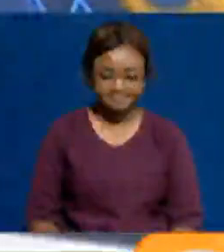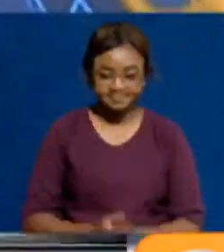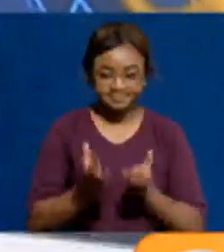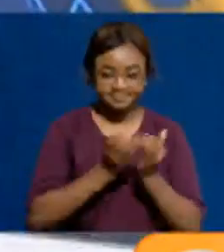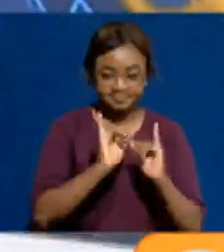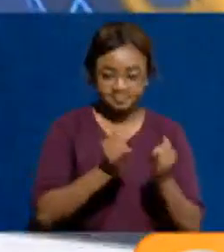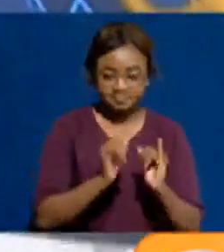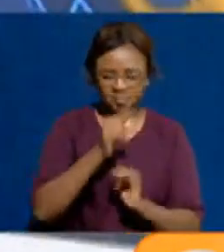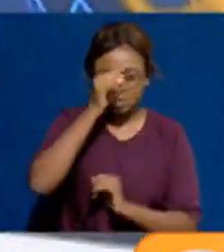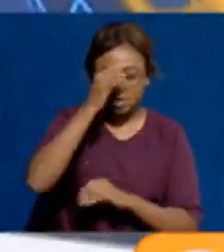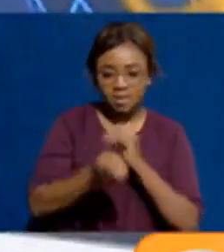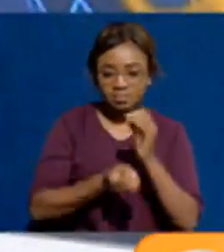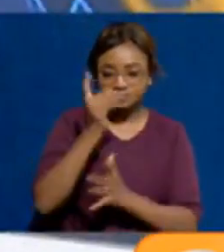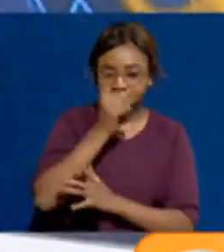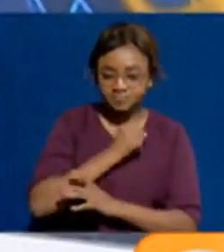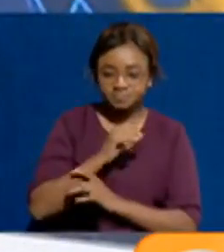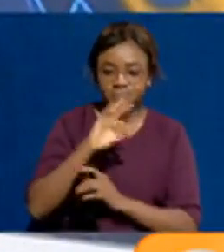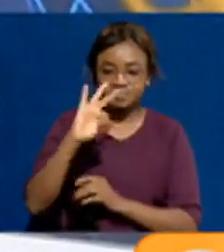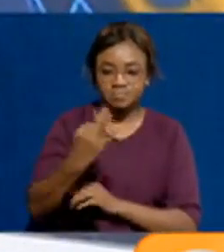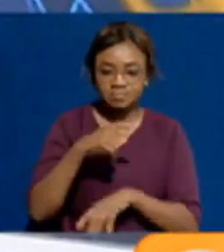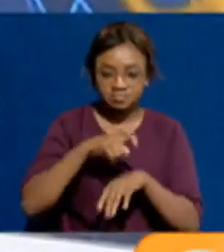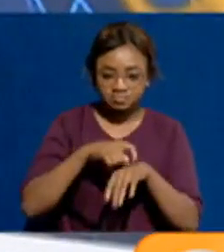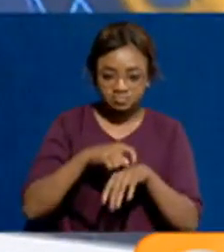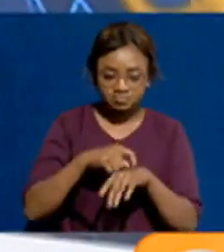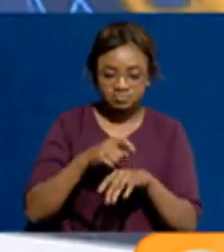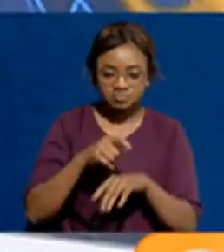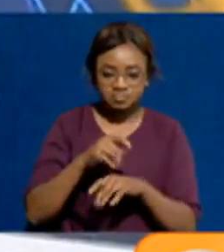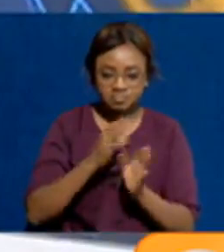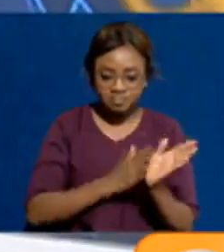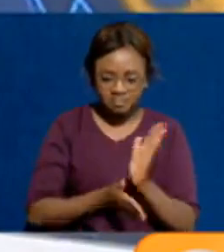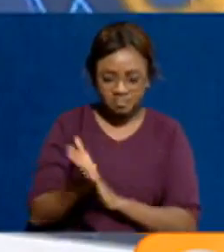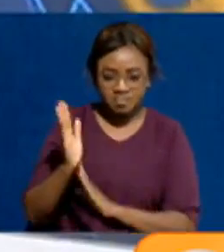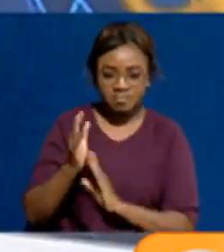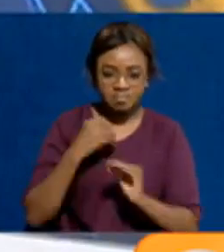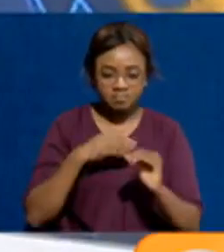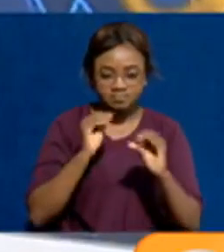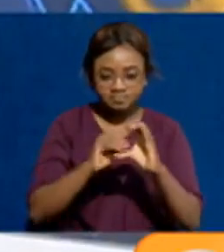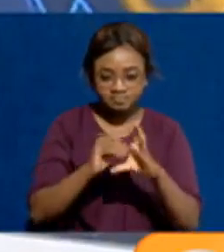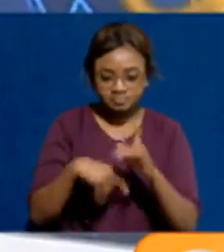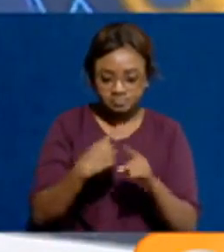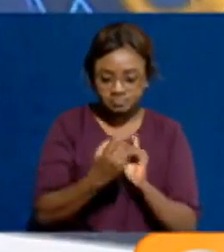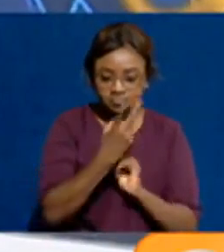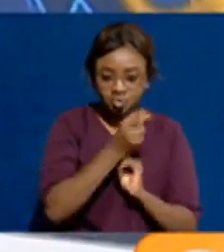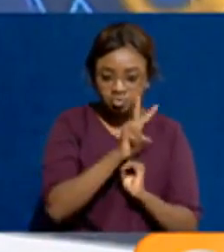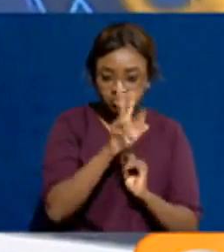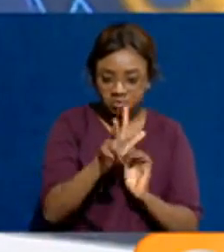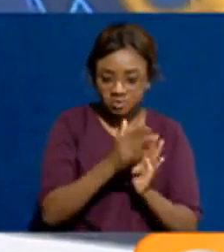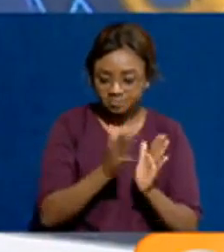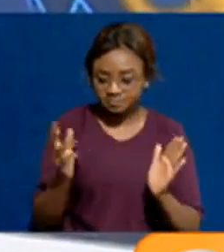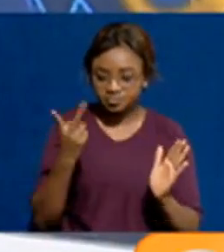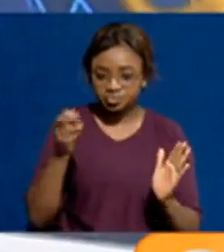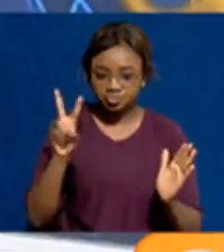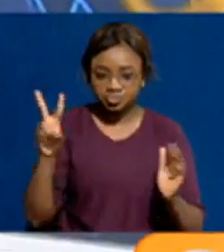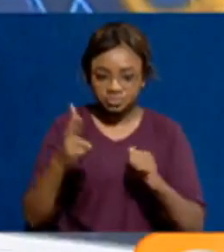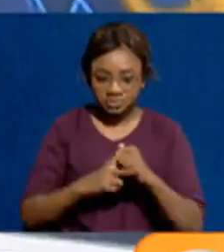The government has launched the third cycle of its investment strategic plan for the running period 2023 to 2027. Through the plan